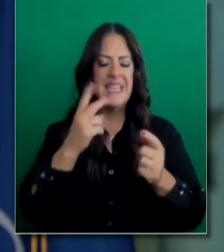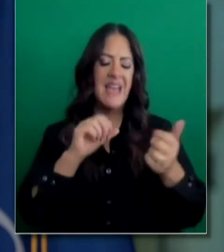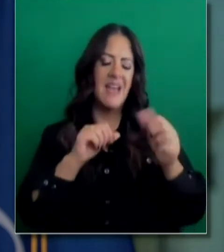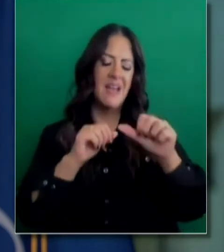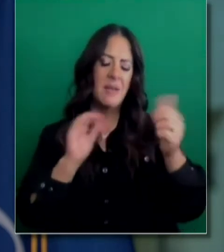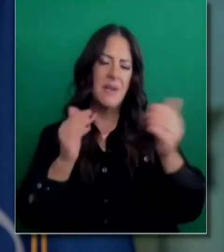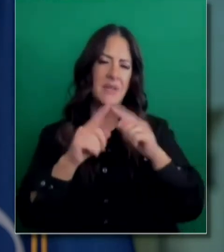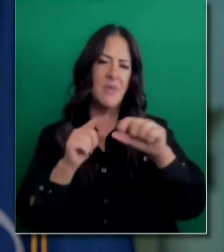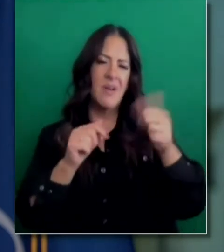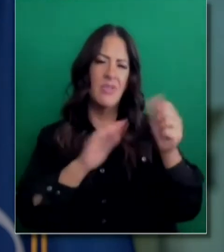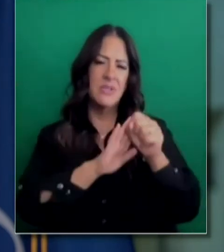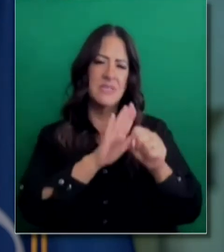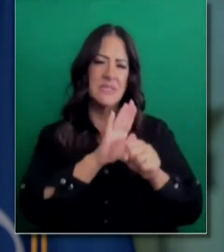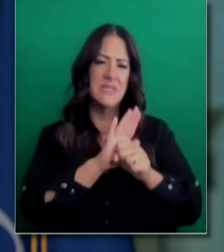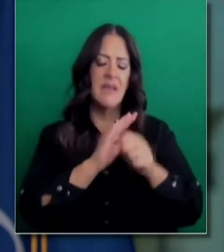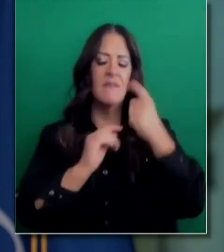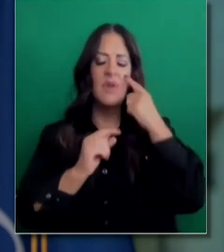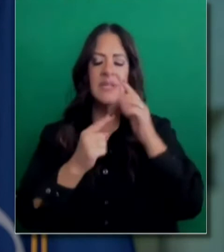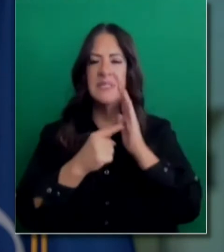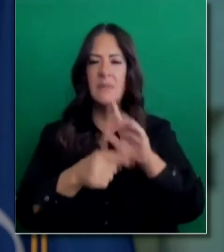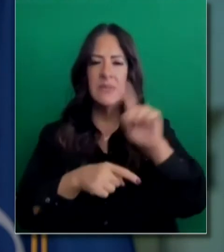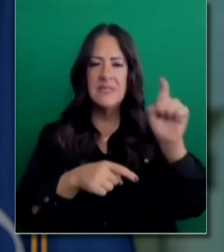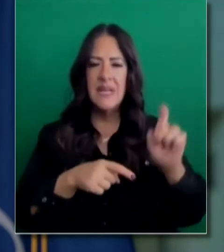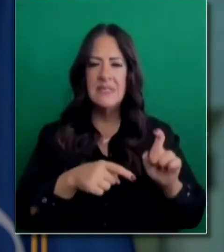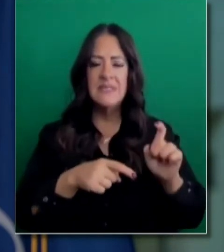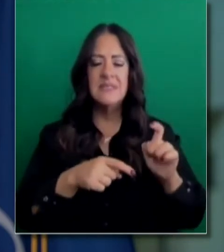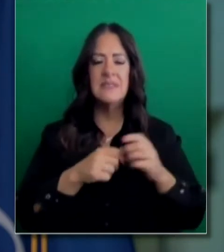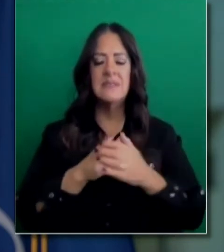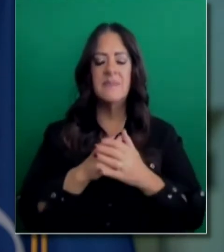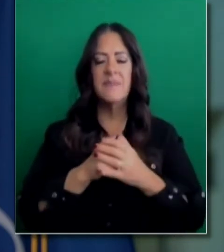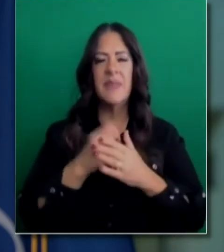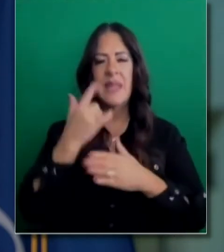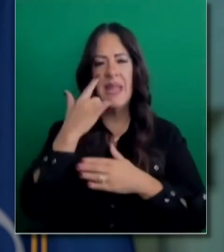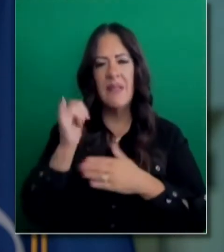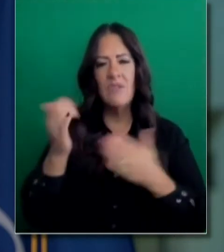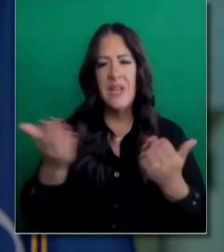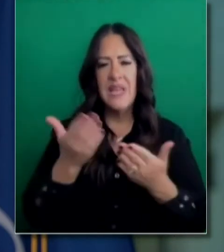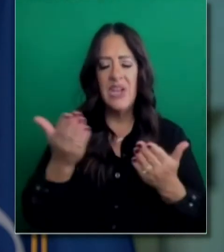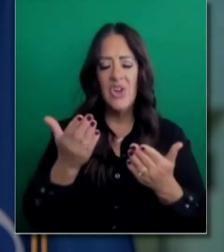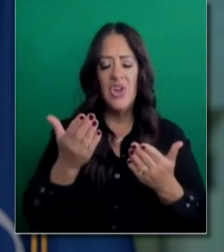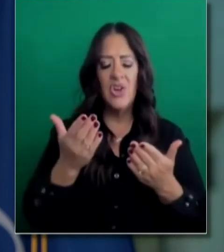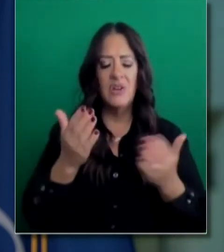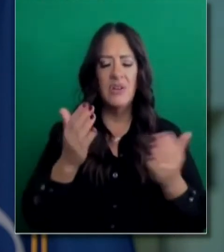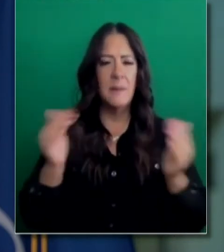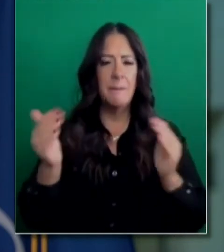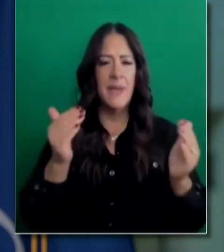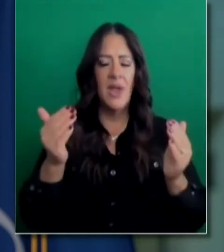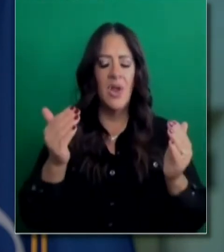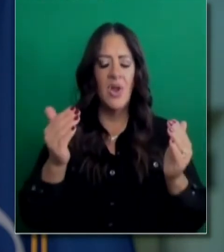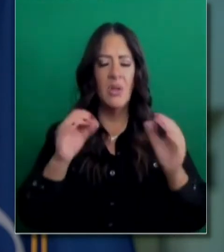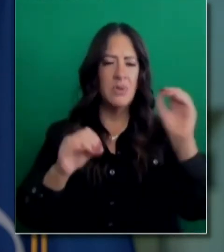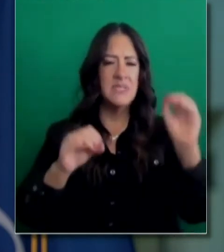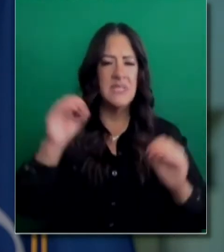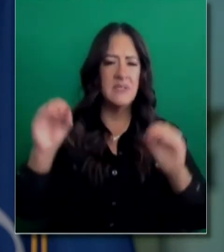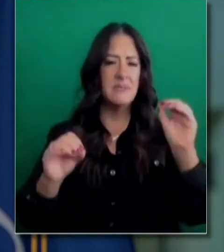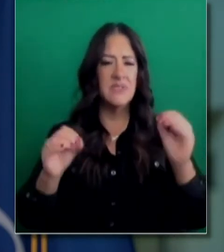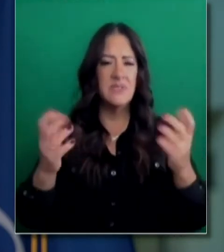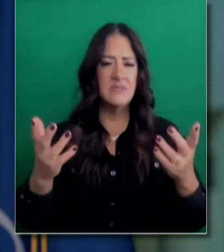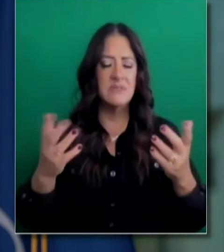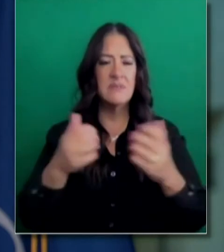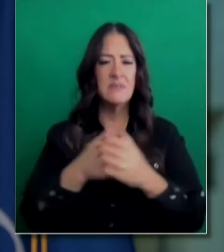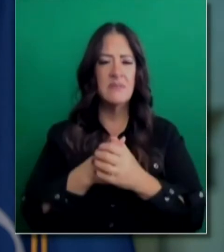and Texas? And one of the other technical questions that I have is, some of the states have set up the appointment system